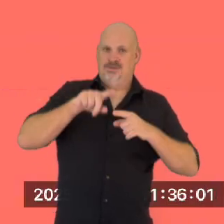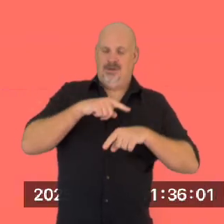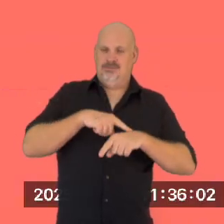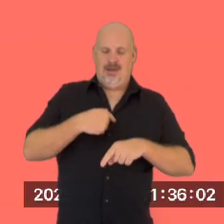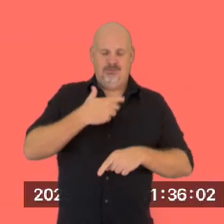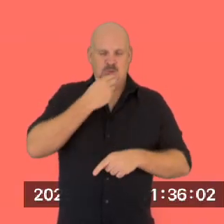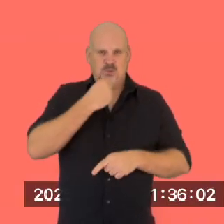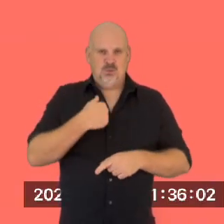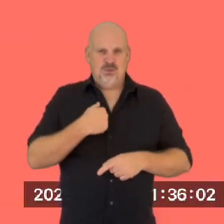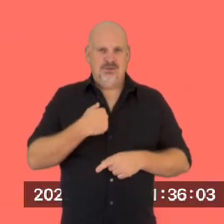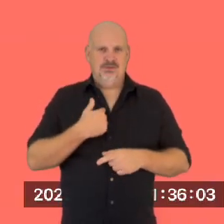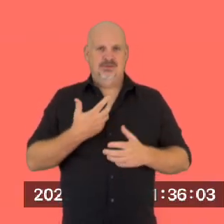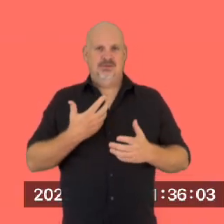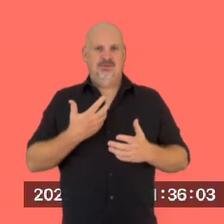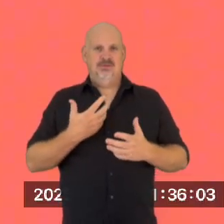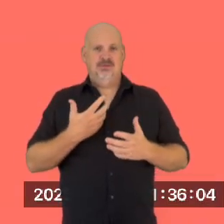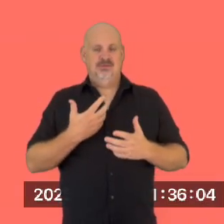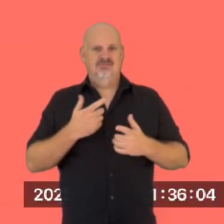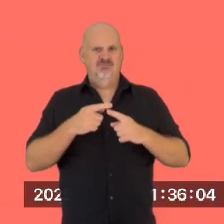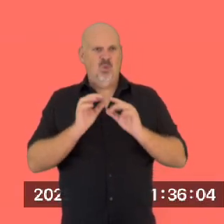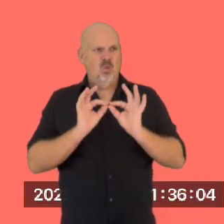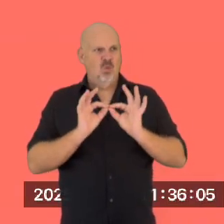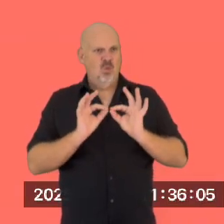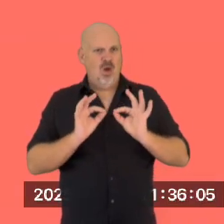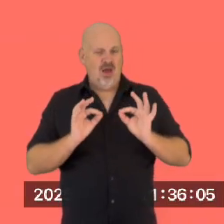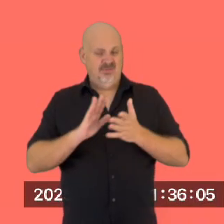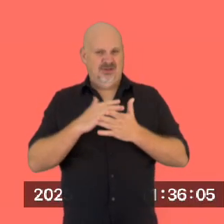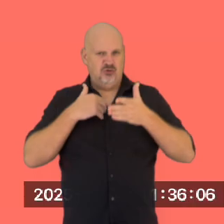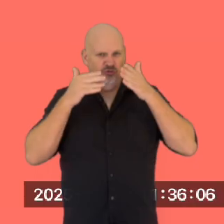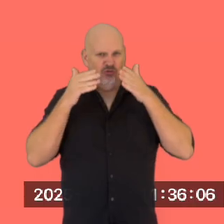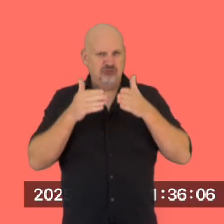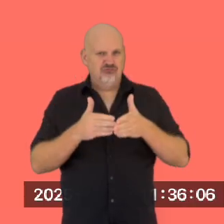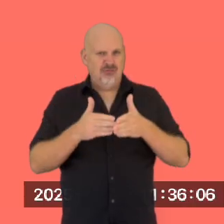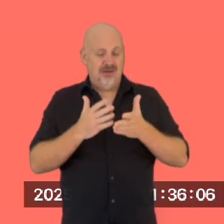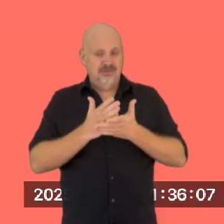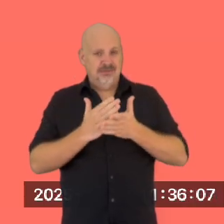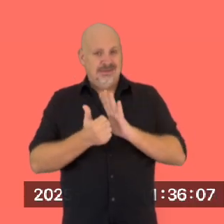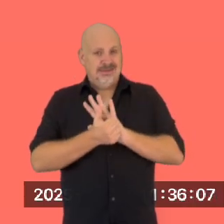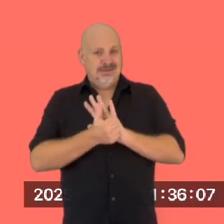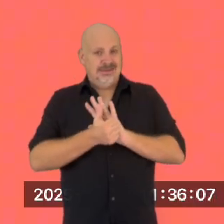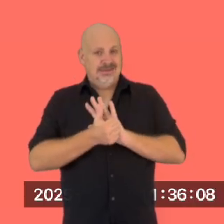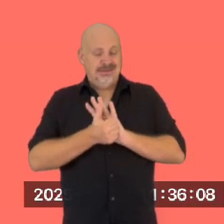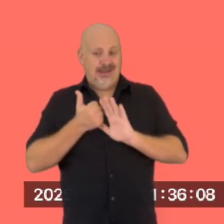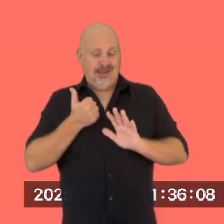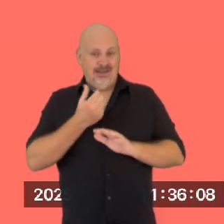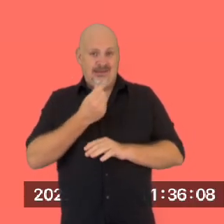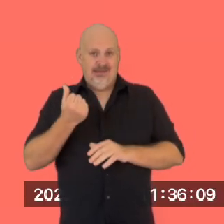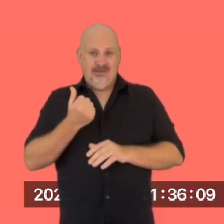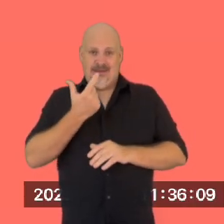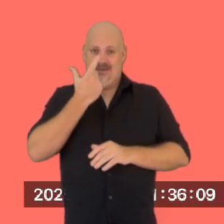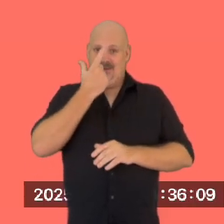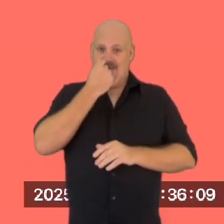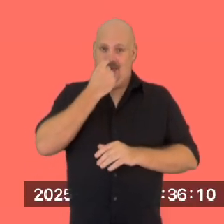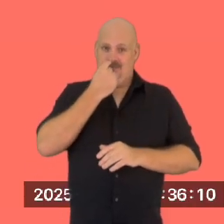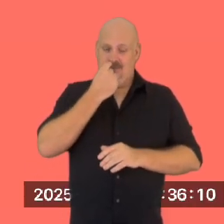painting at the same time. So if I go a little bit quiet, I'm great. It's a real skill, those